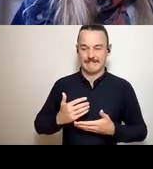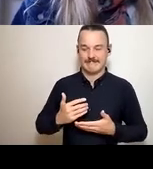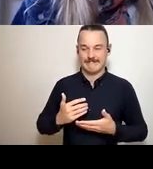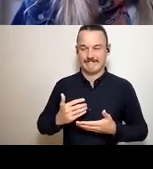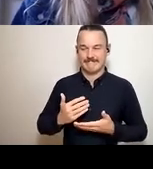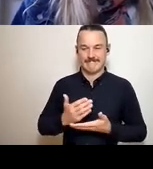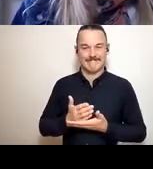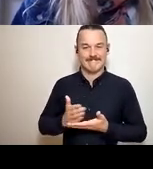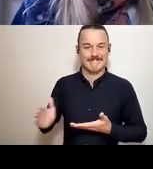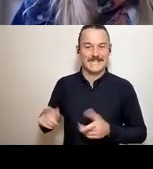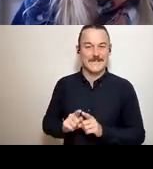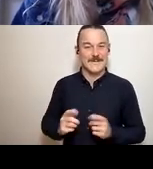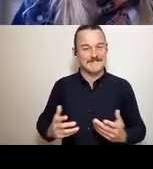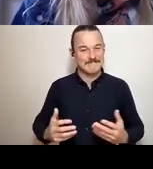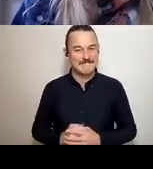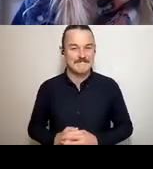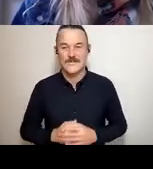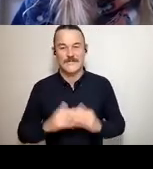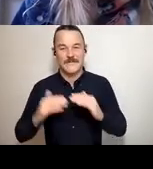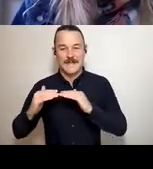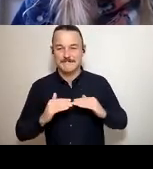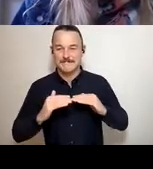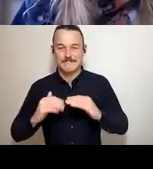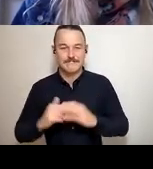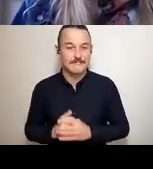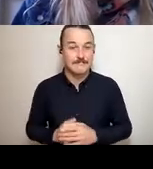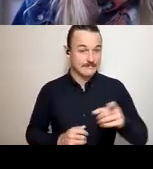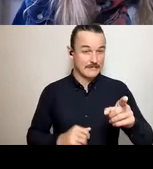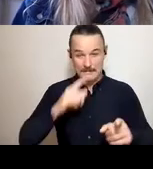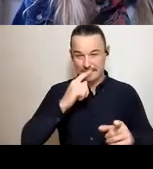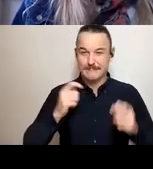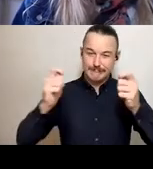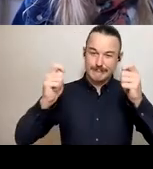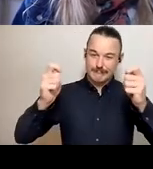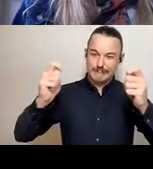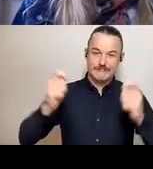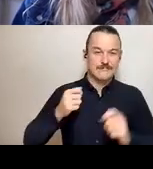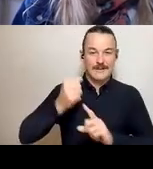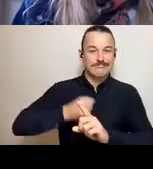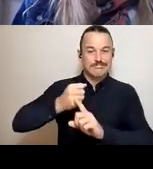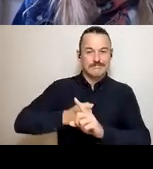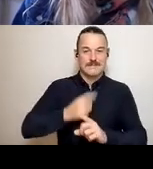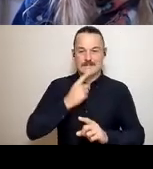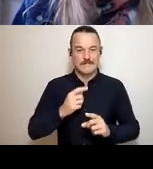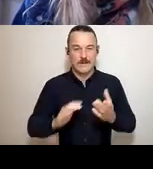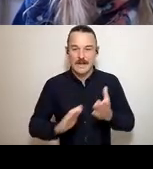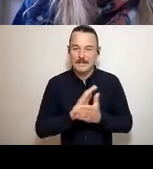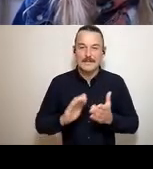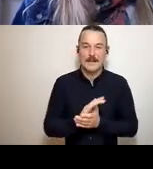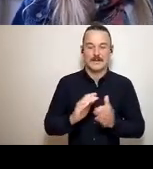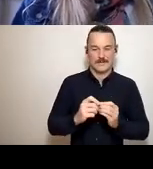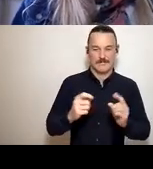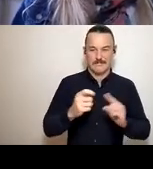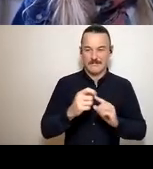And here's some people, you know, beginning to challenge things, saying, you know, we're not happy with the transport system or we're not happy with the built environment and